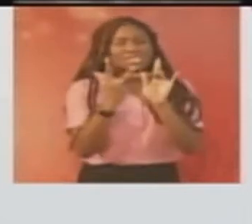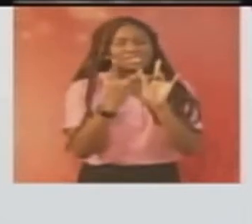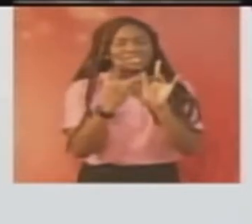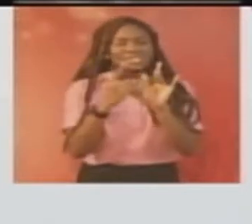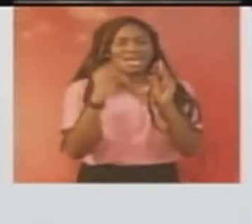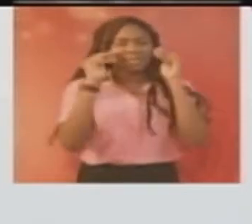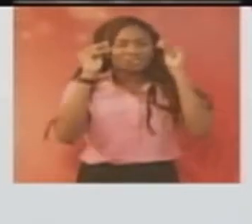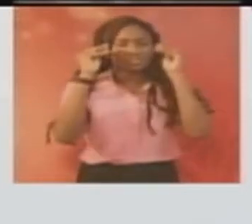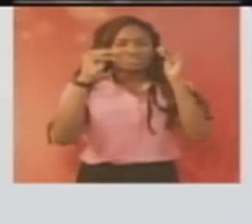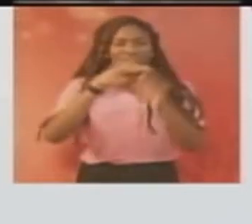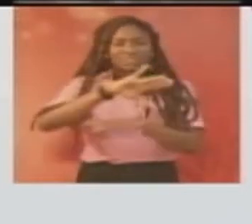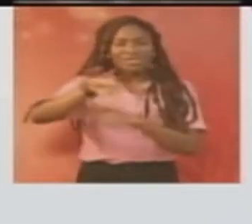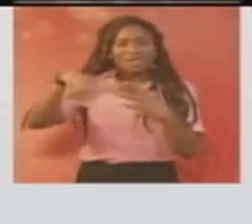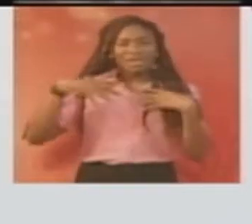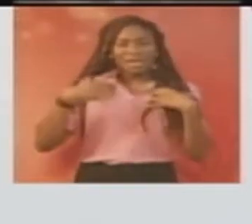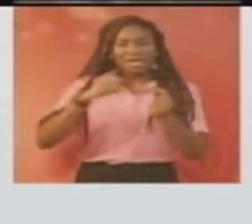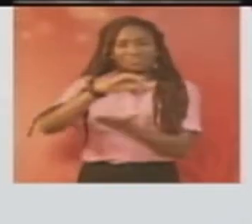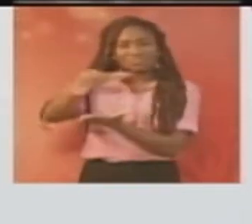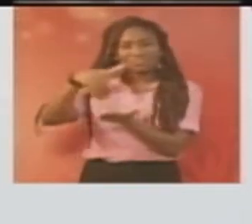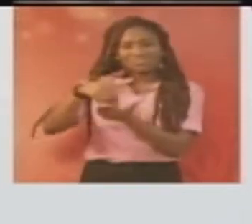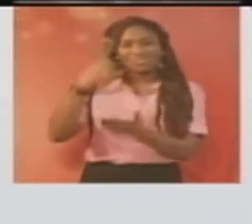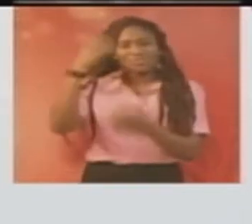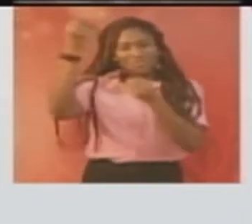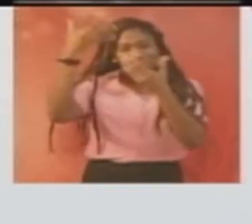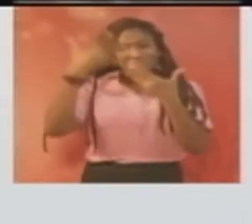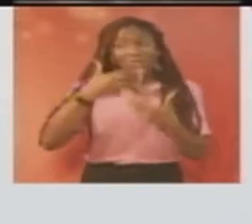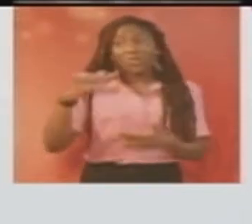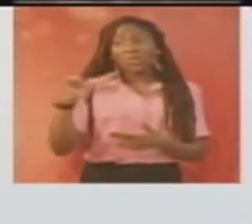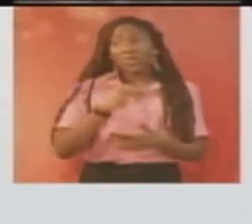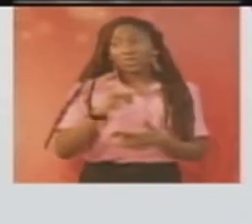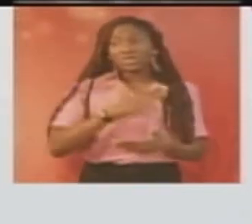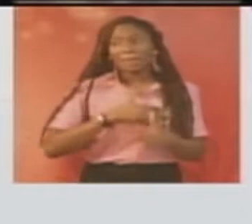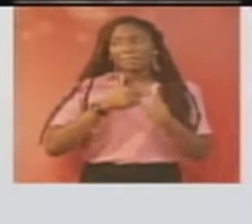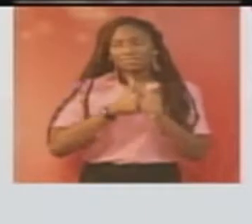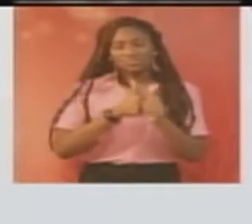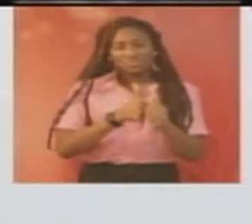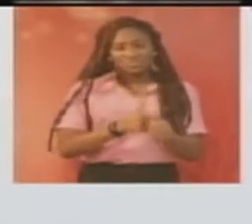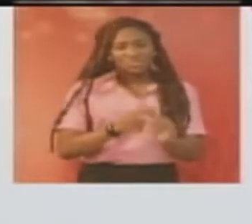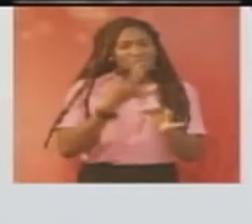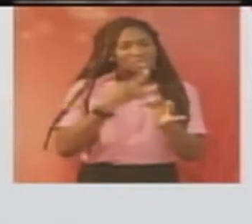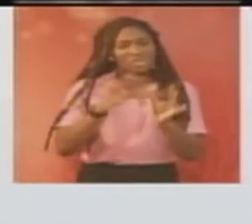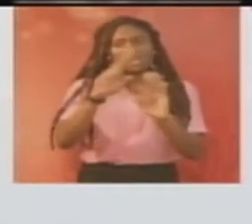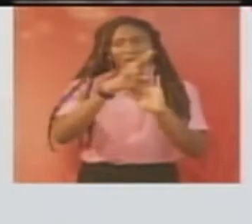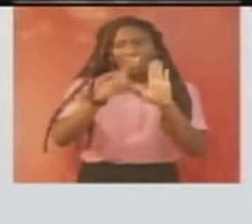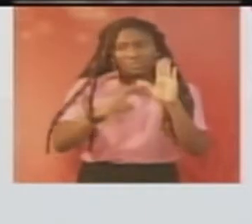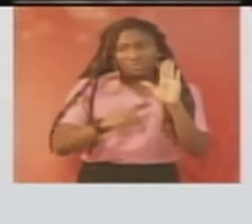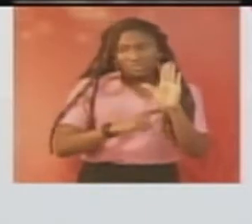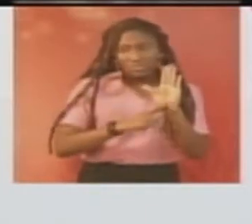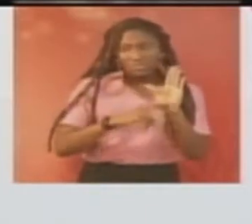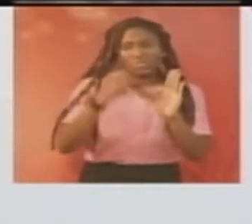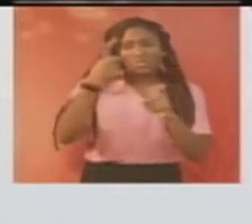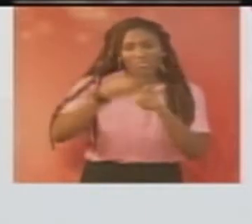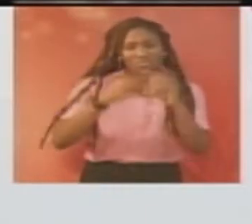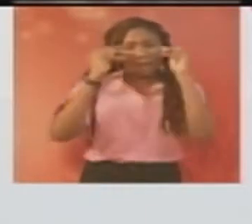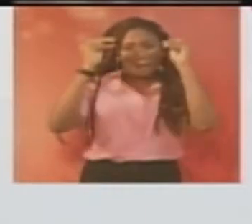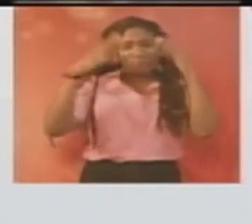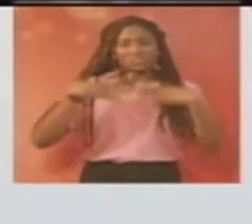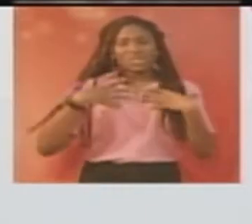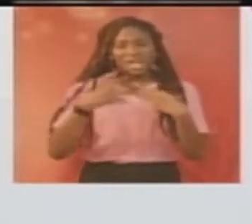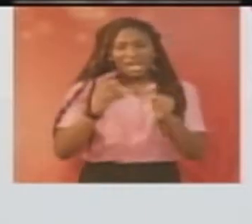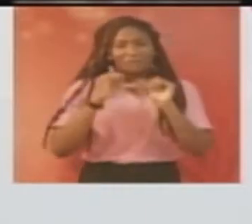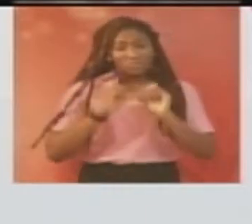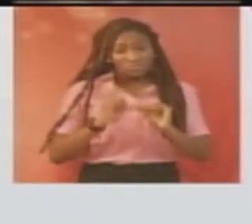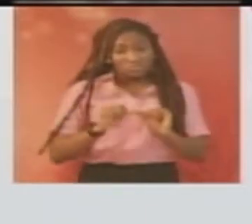Contact your nearest health center for details. Also, please adhere to the simple guidelines that we at the Ministry of Health continue